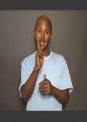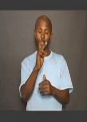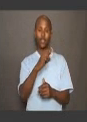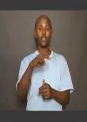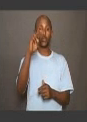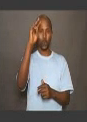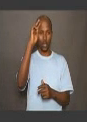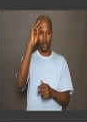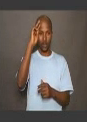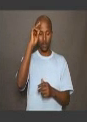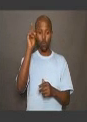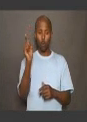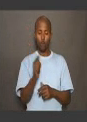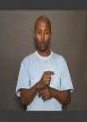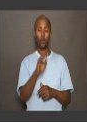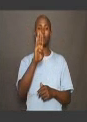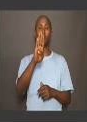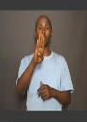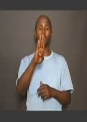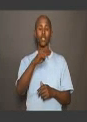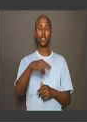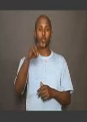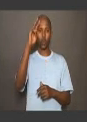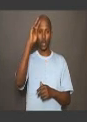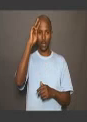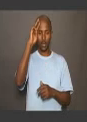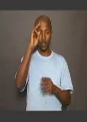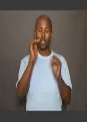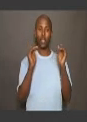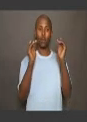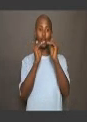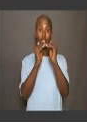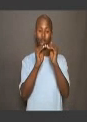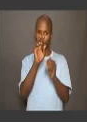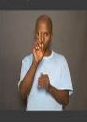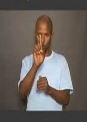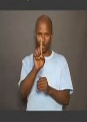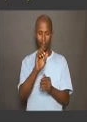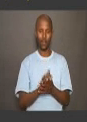squared over b squared equals 1.